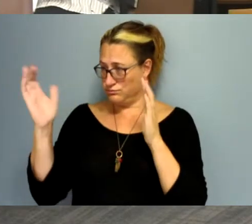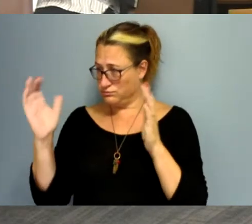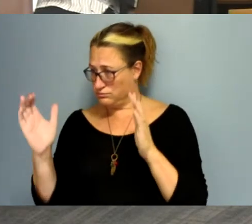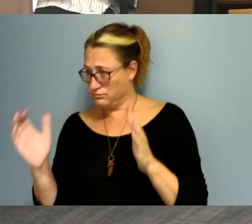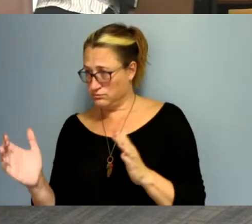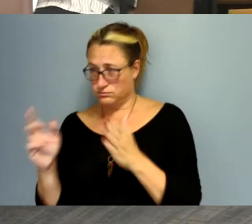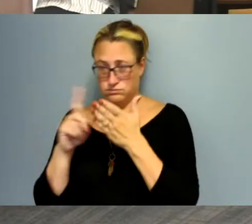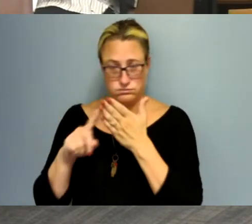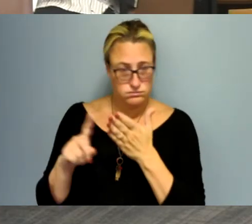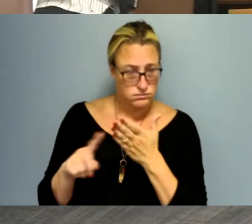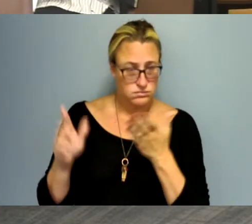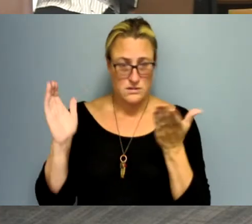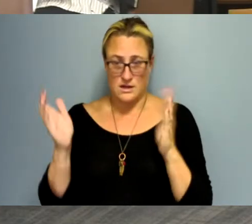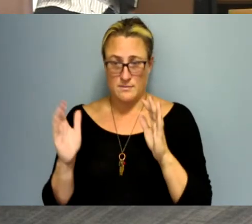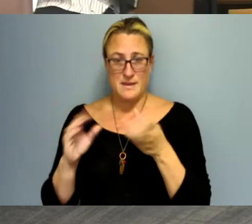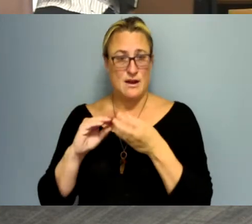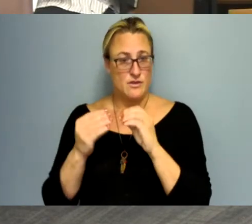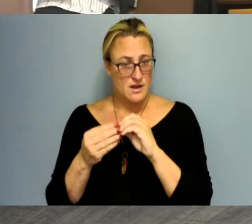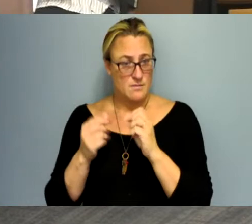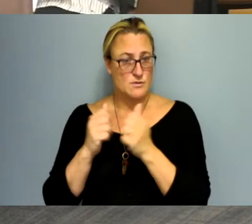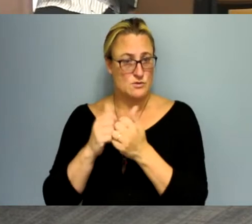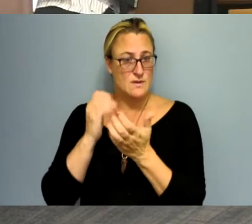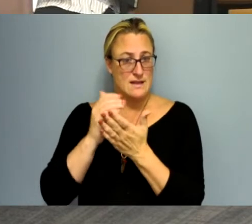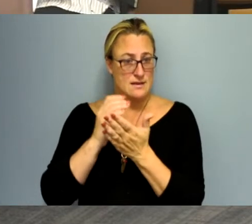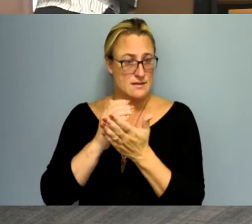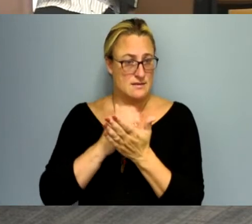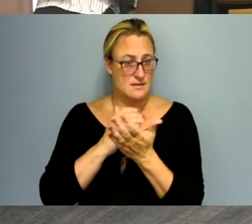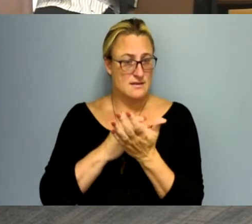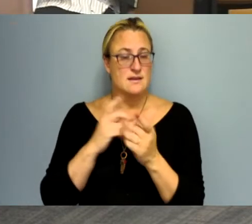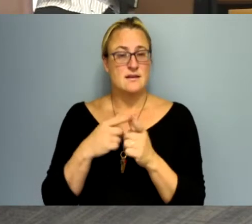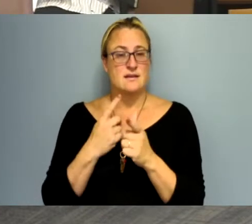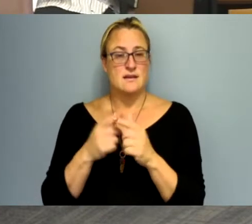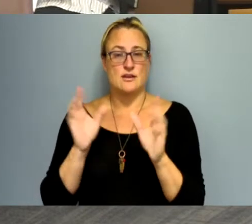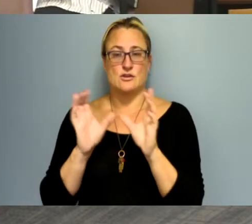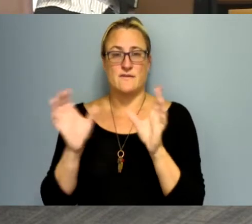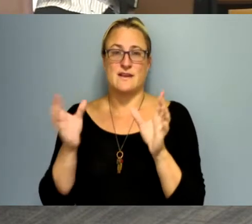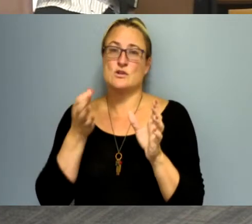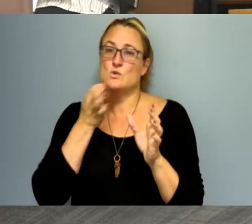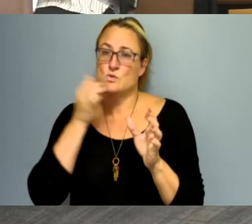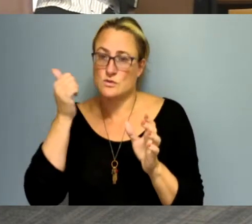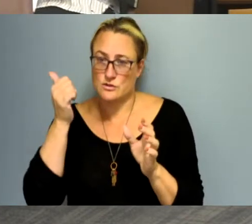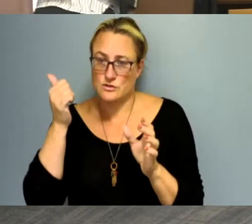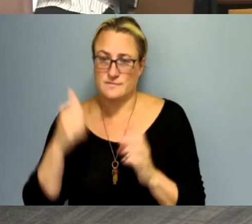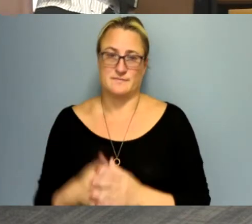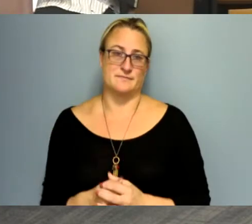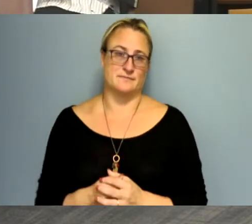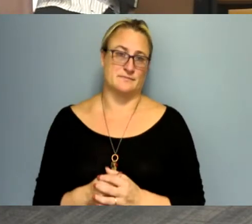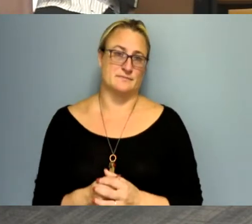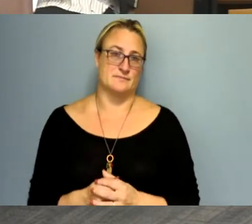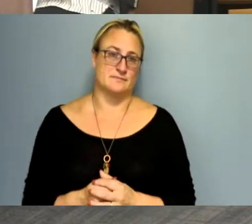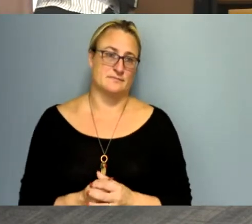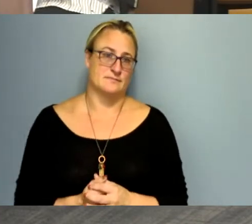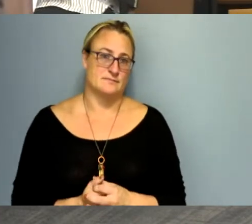e-poll books, still compare that to the numbered list of voters, and be able to get our certification process done in a fraction of the time.